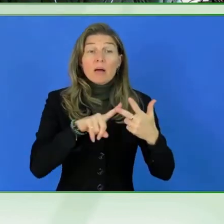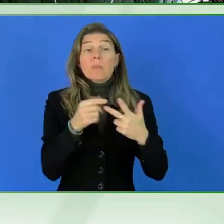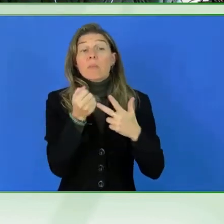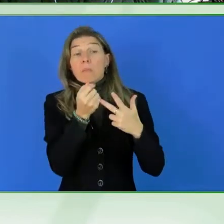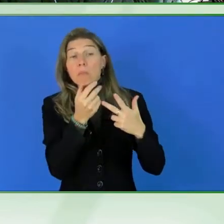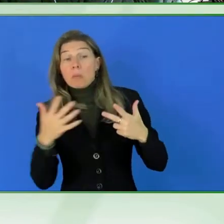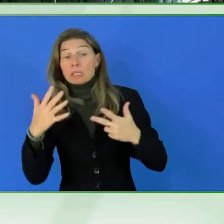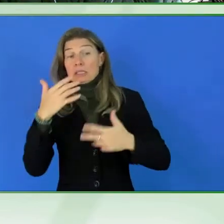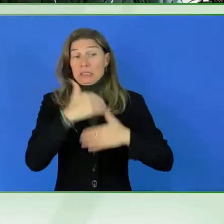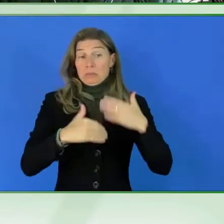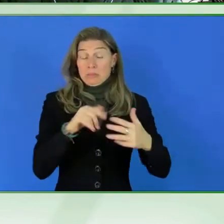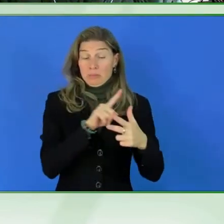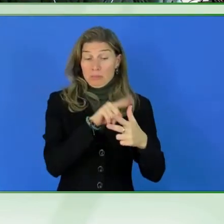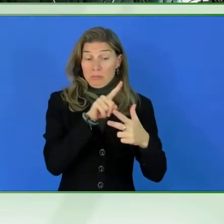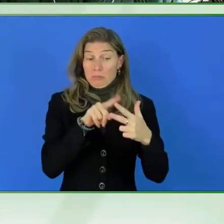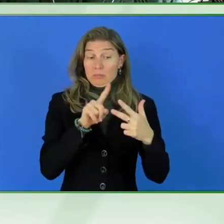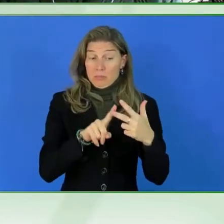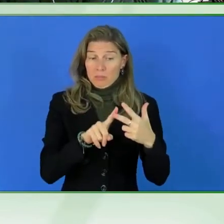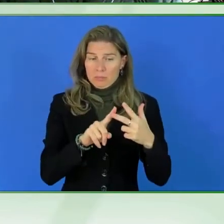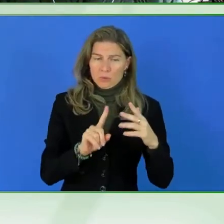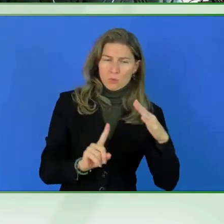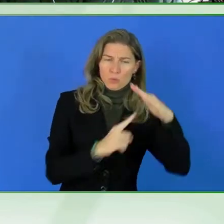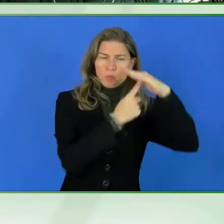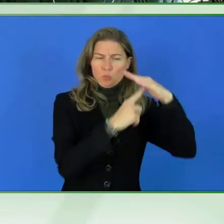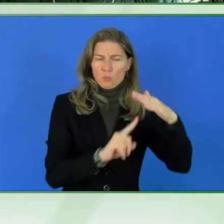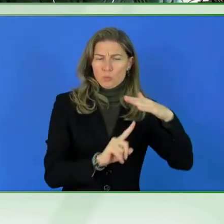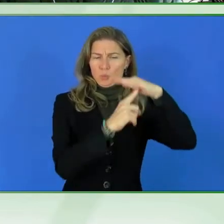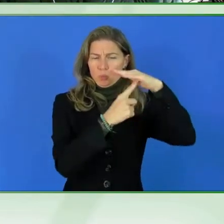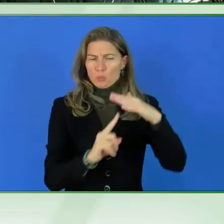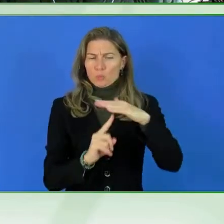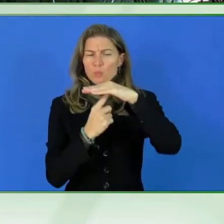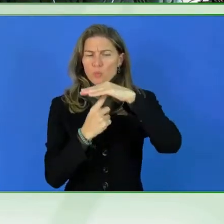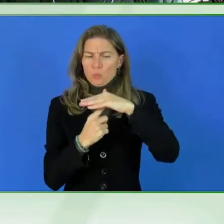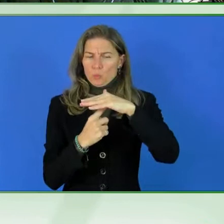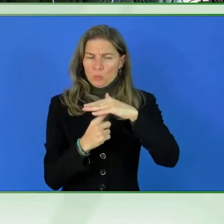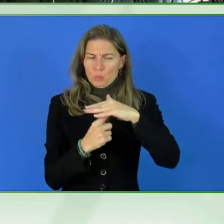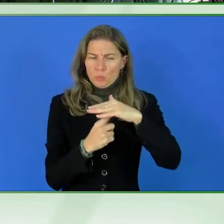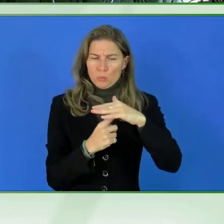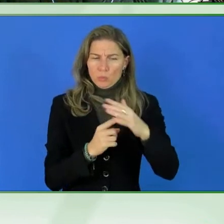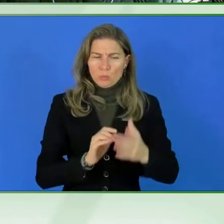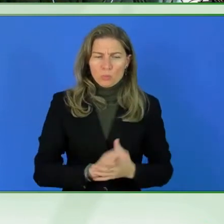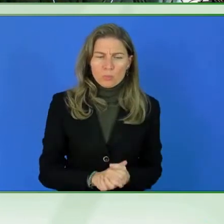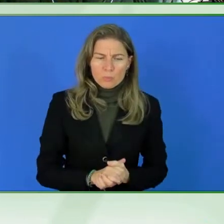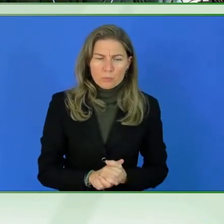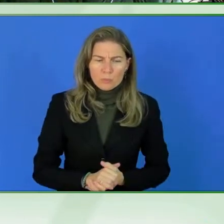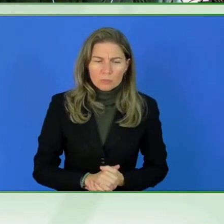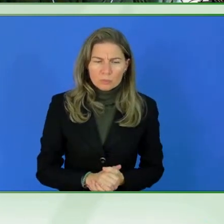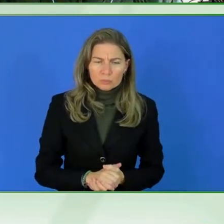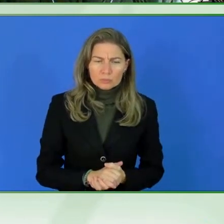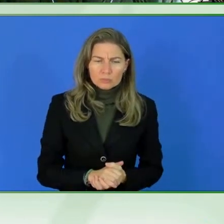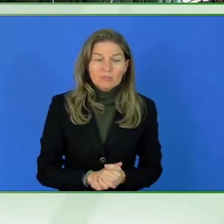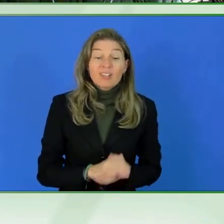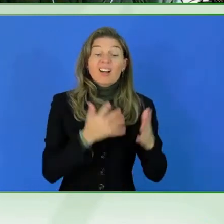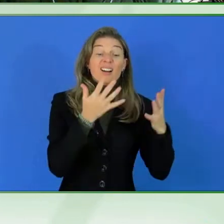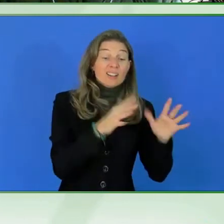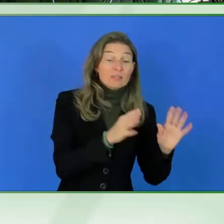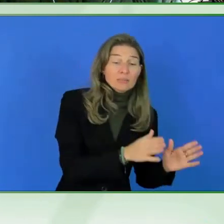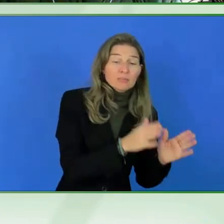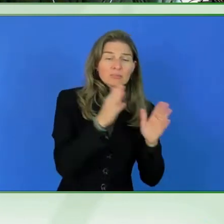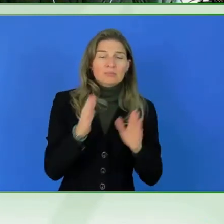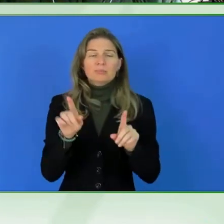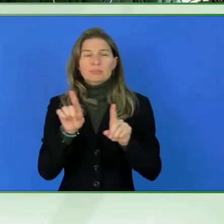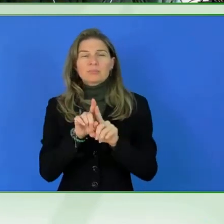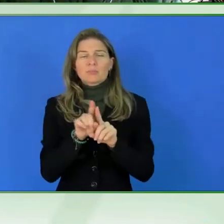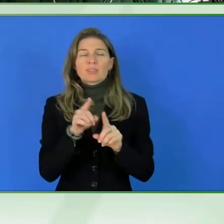and visual disabilities. Based on our more than 6 years experiences on PWD management, we